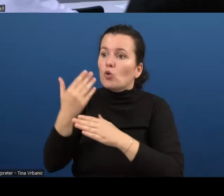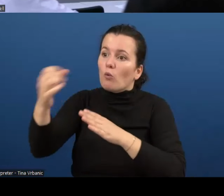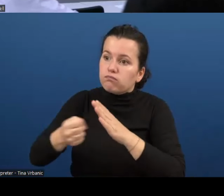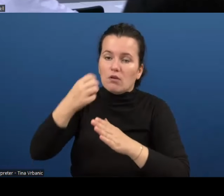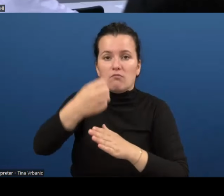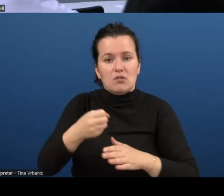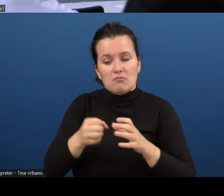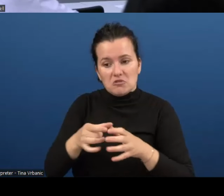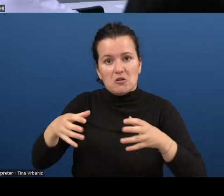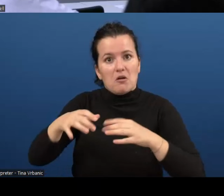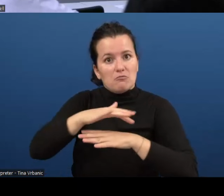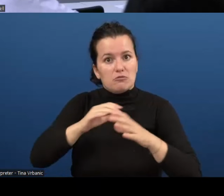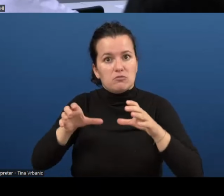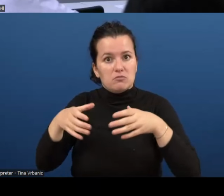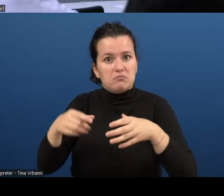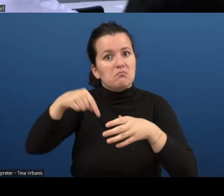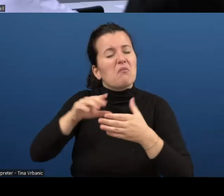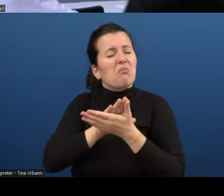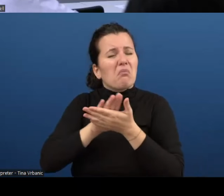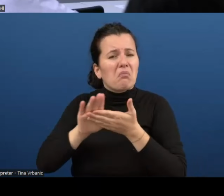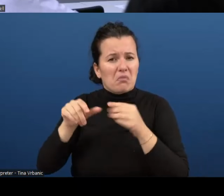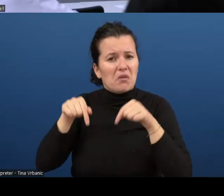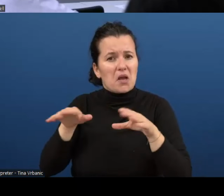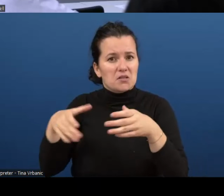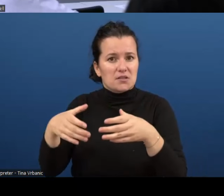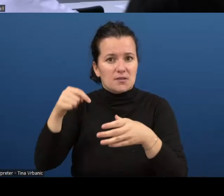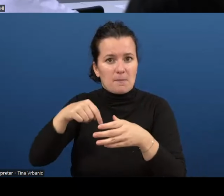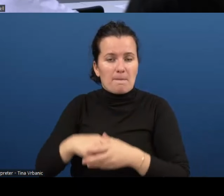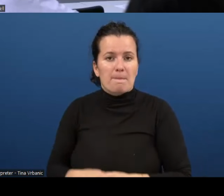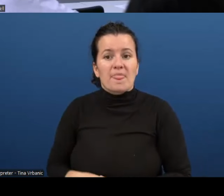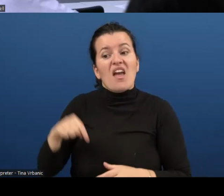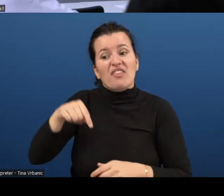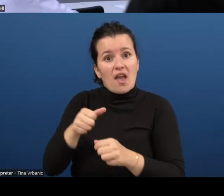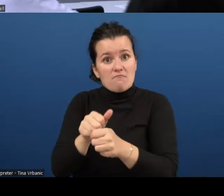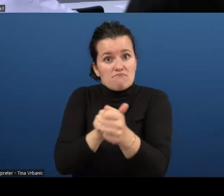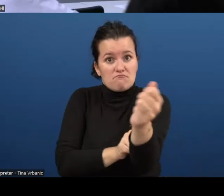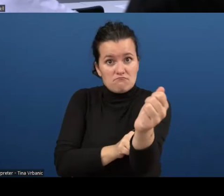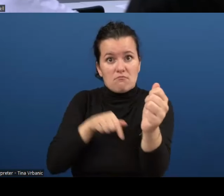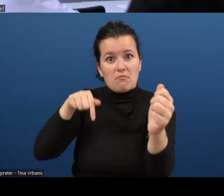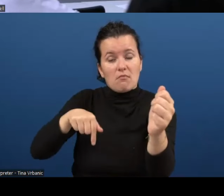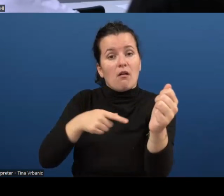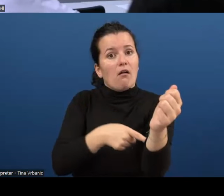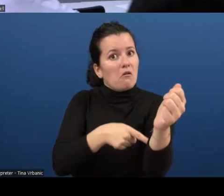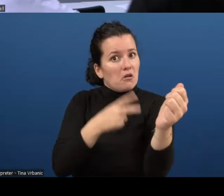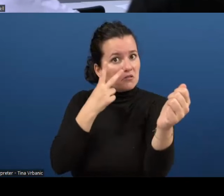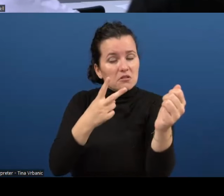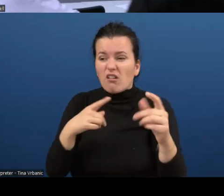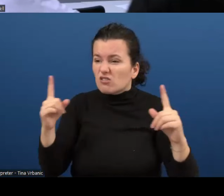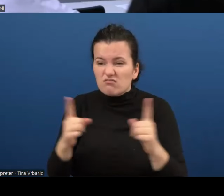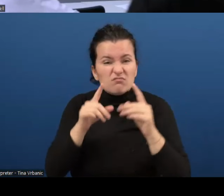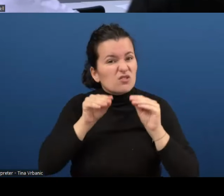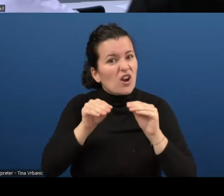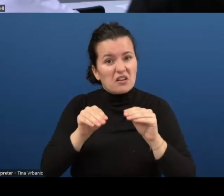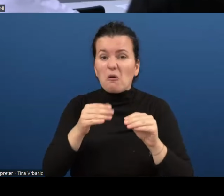So the conclusions from this research was that there's reasonable success after relatively short training time.